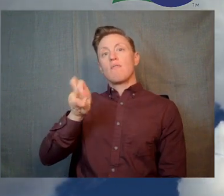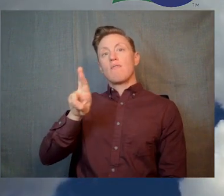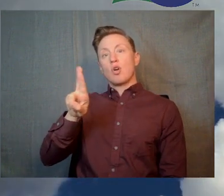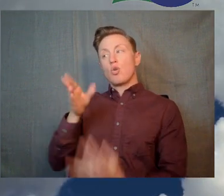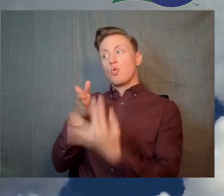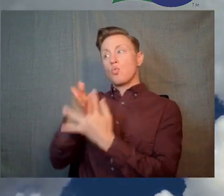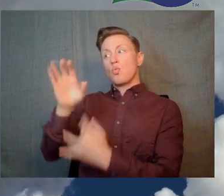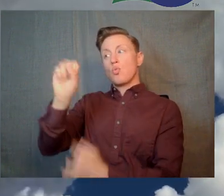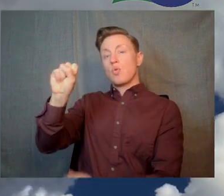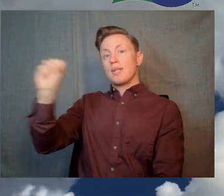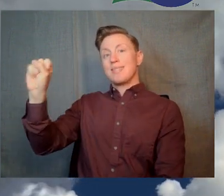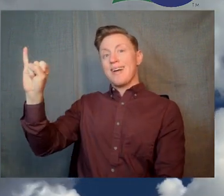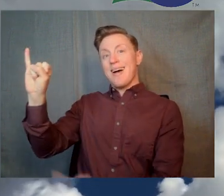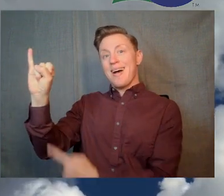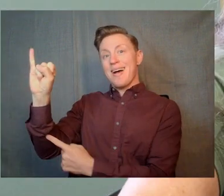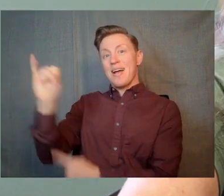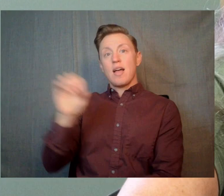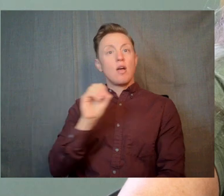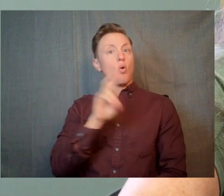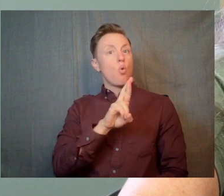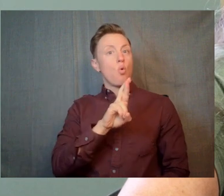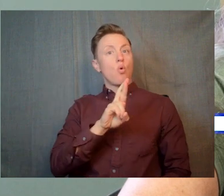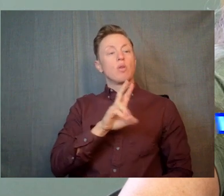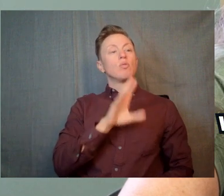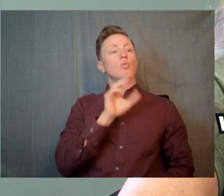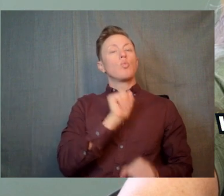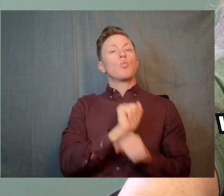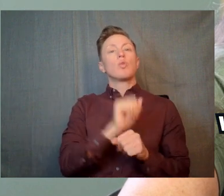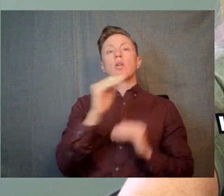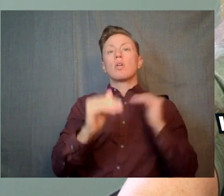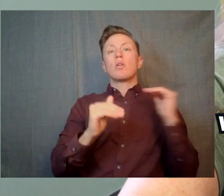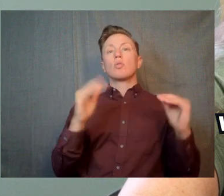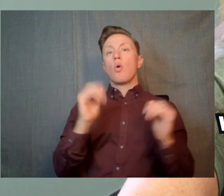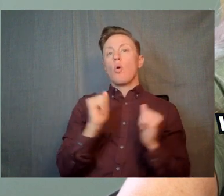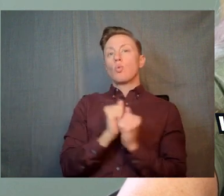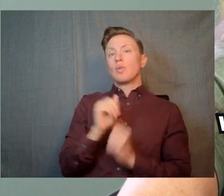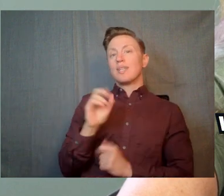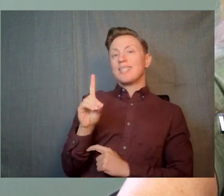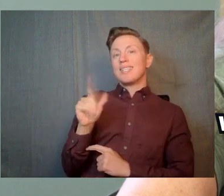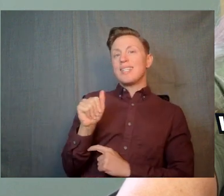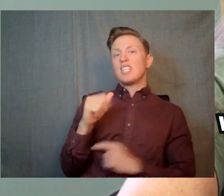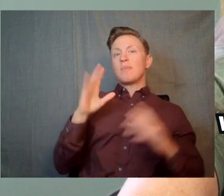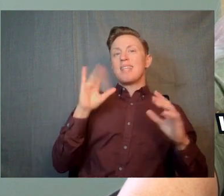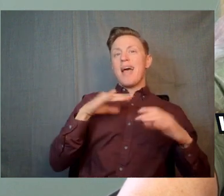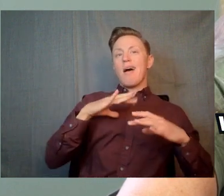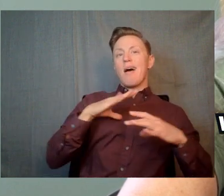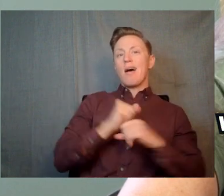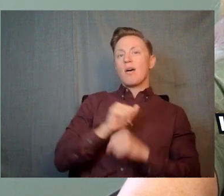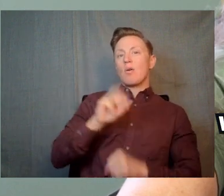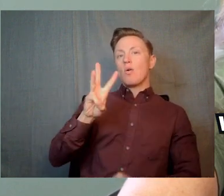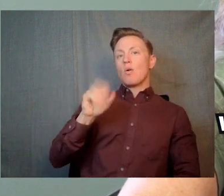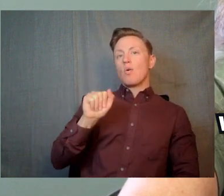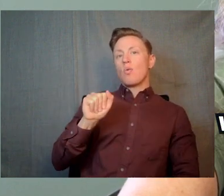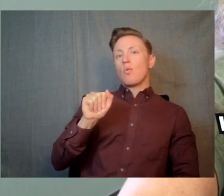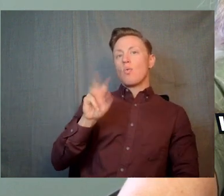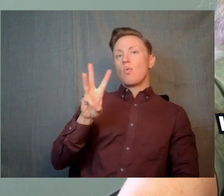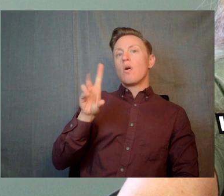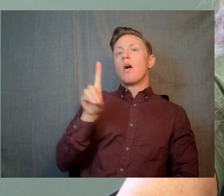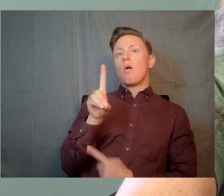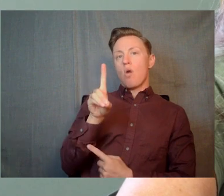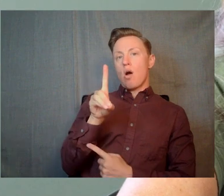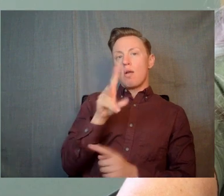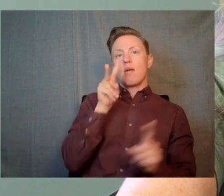through SSI or through the Working Adults with Disabilities,